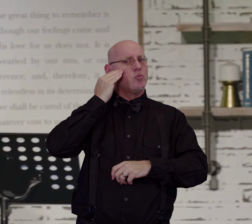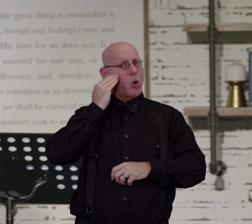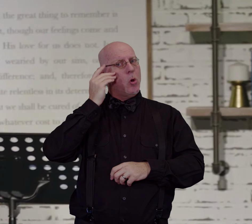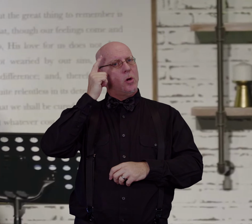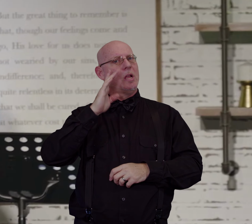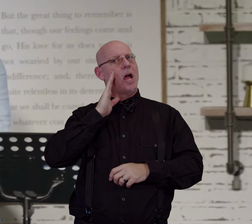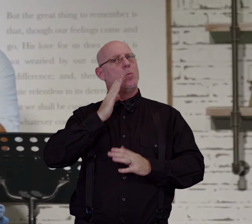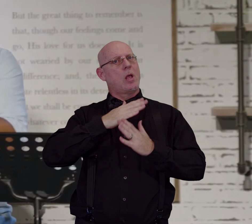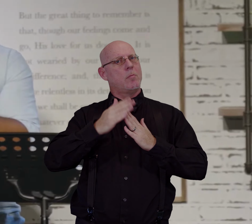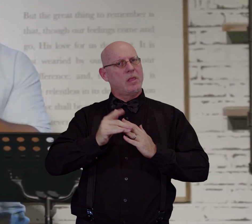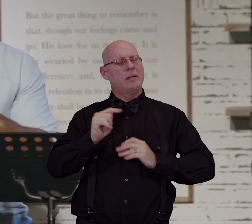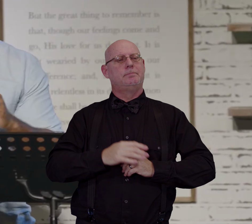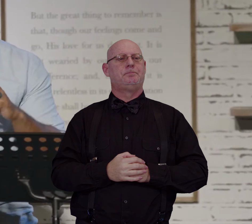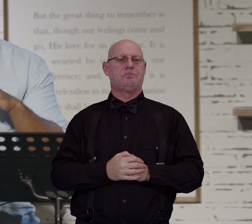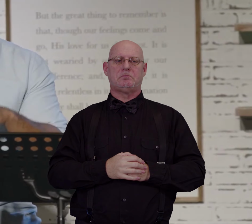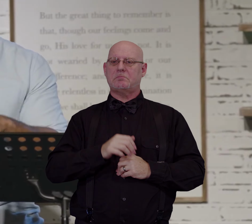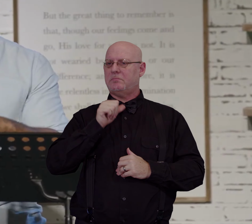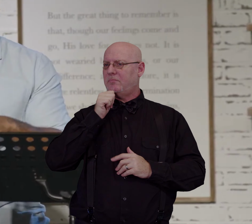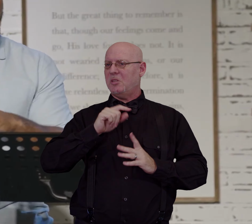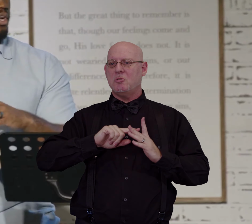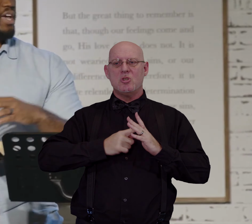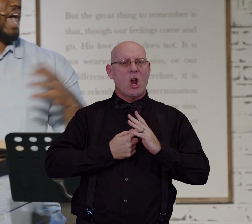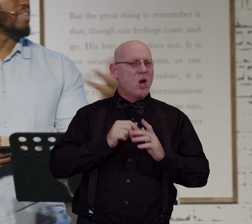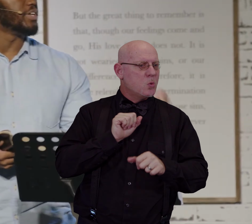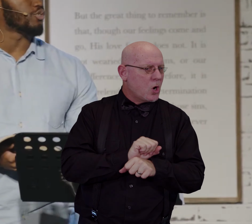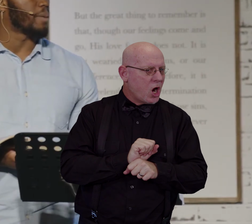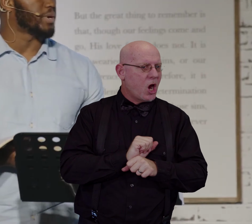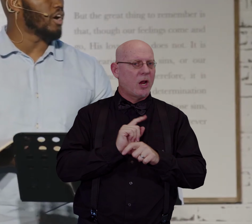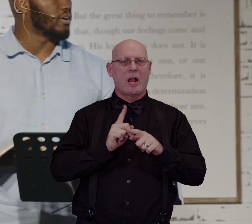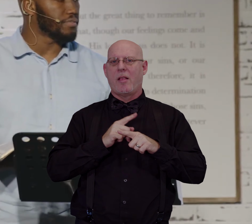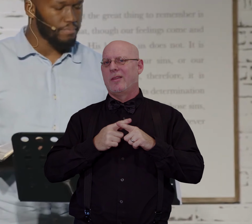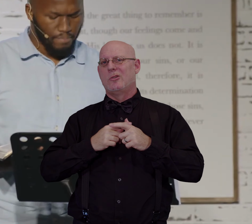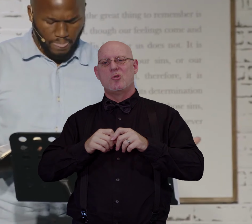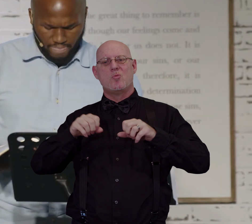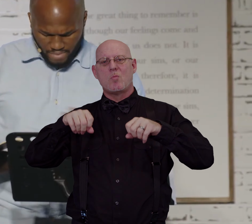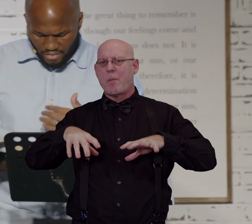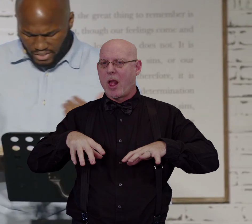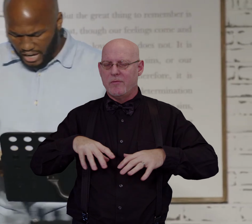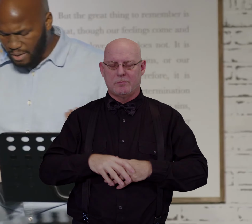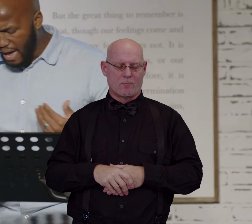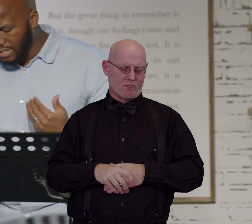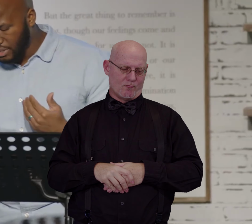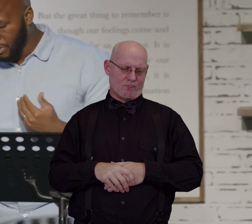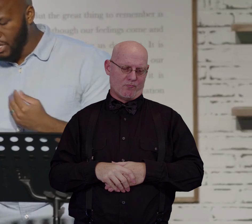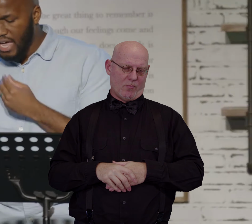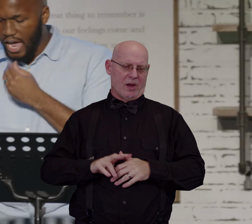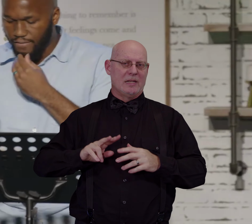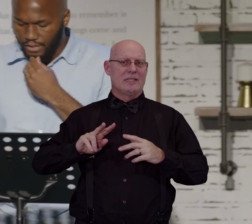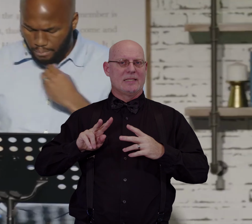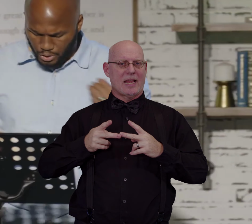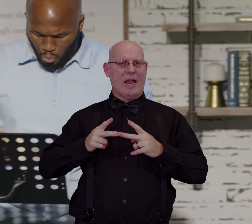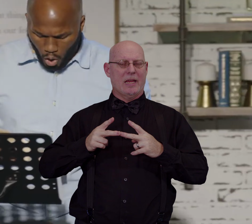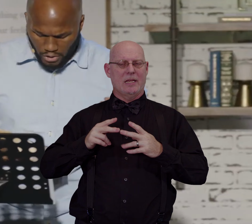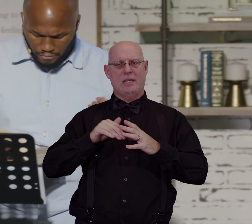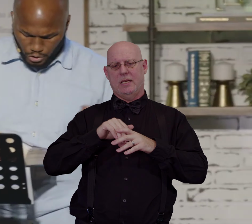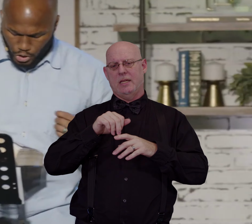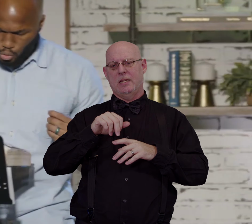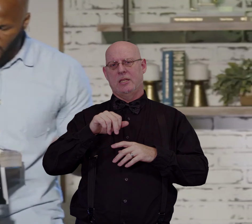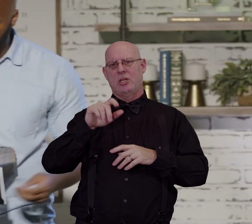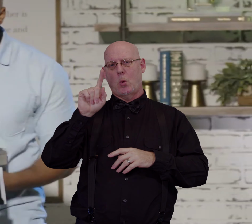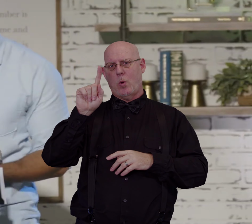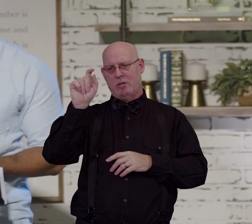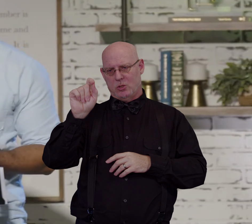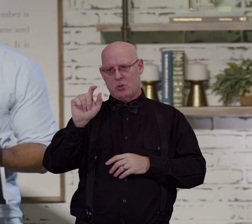that God will complete it. He's not going to start his work and then drop it off. And then the second passage in Philippians 1,